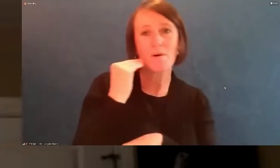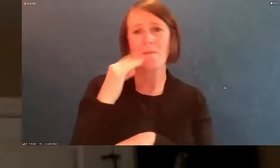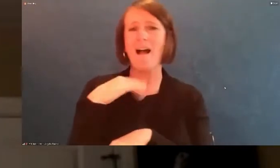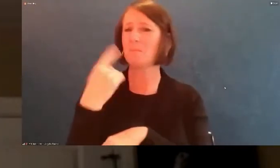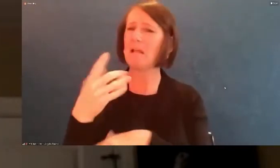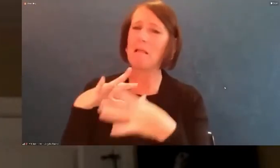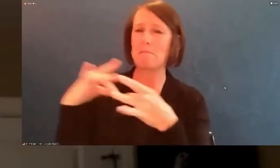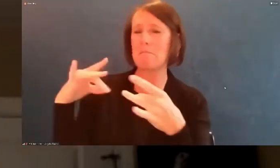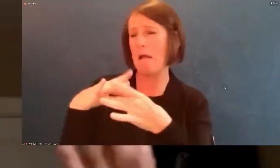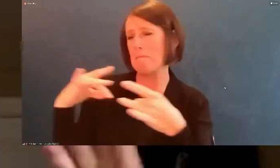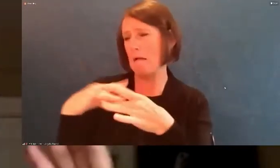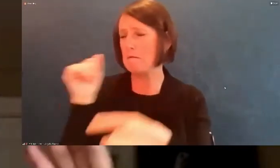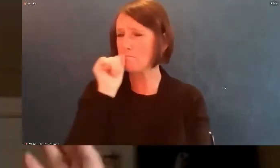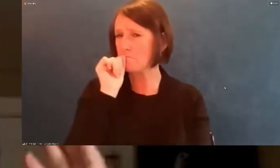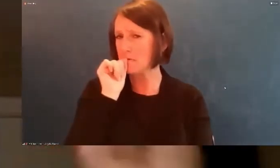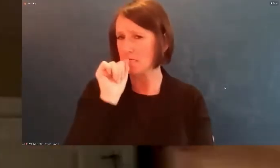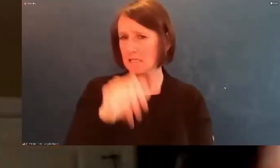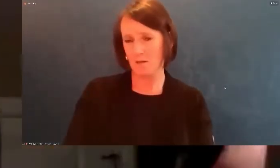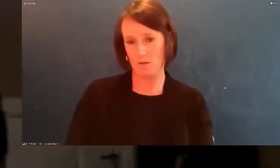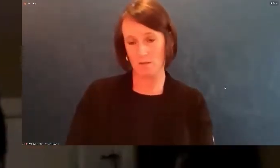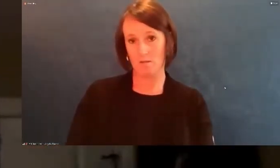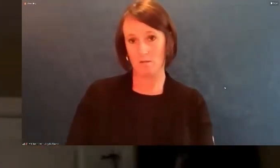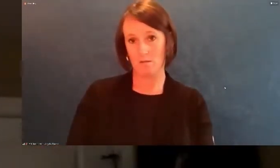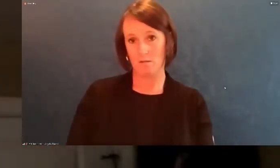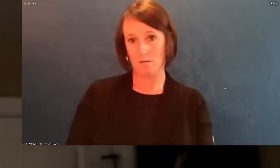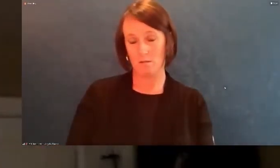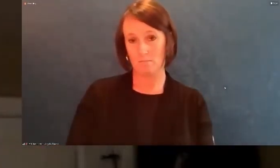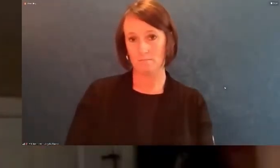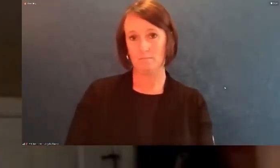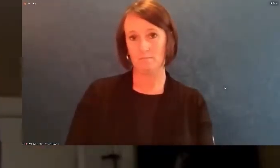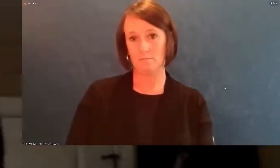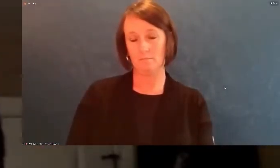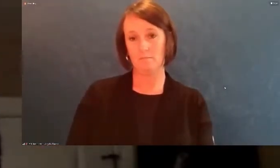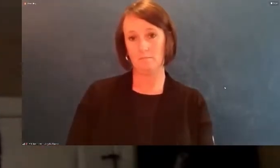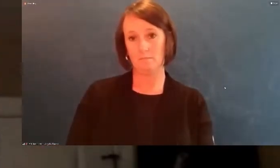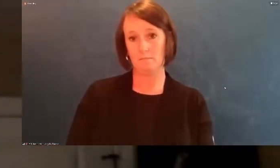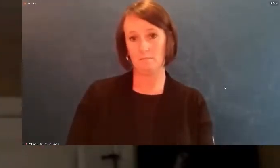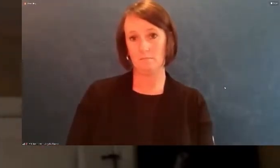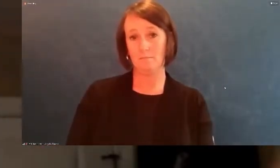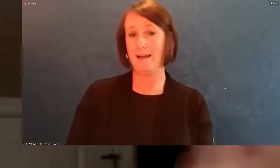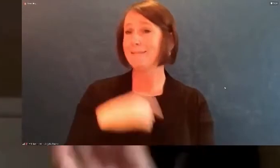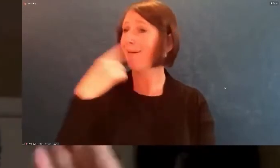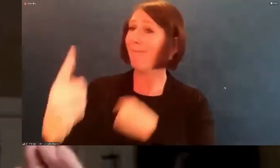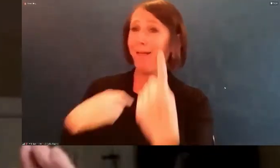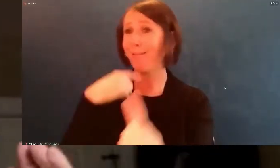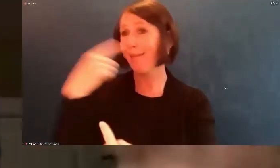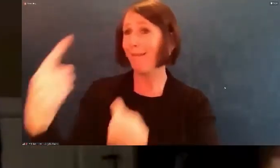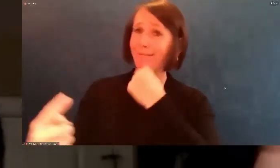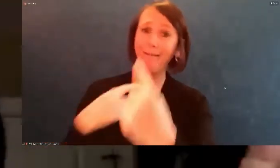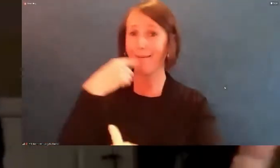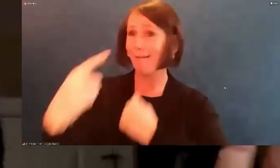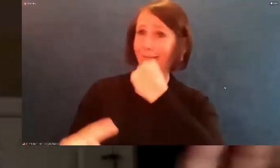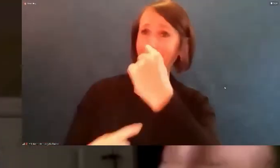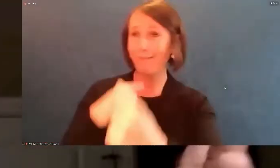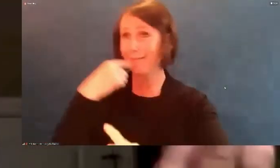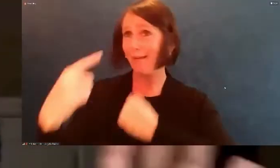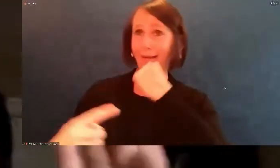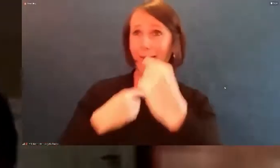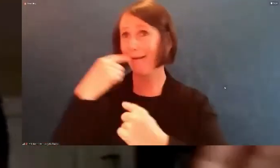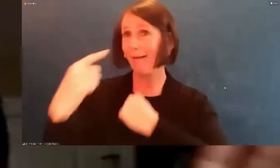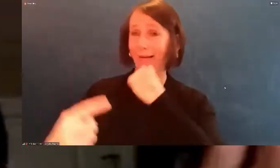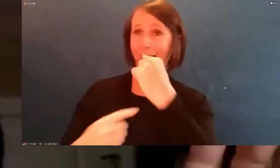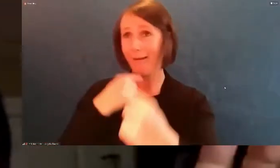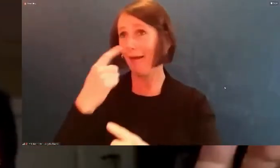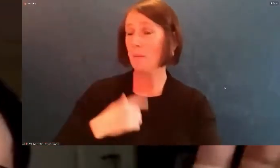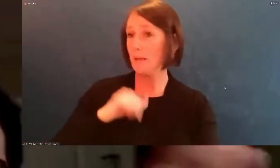telling you, I gave her everything I had with secrets. I sang like the canary I am. I tell you, I'm the songbird of my generation when it